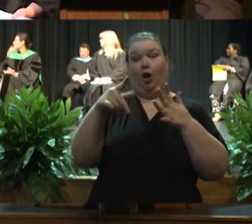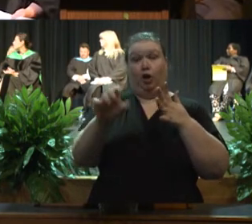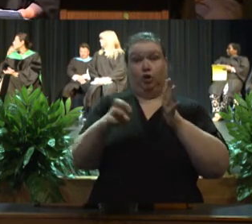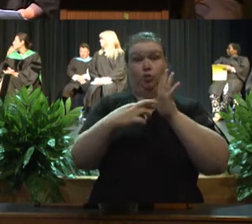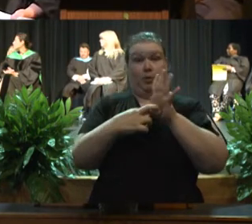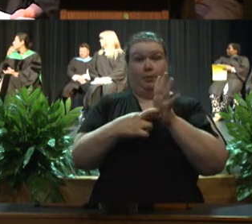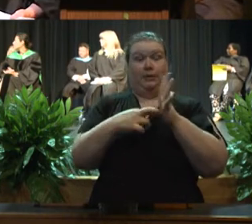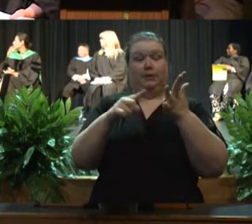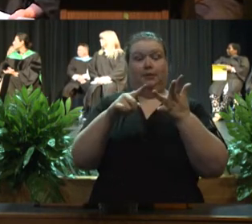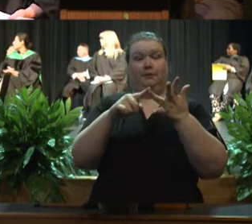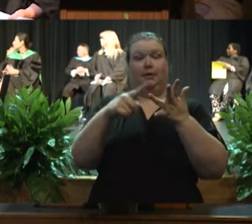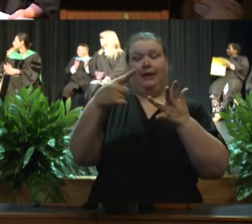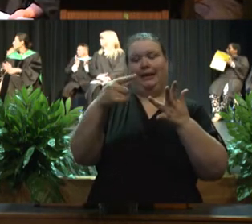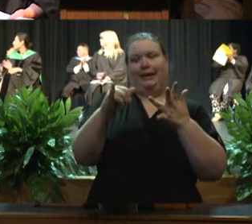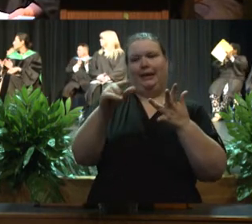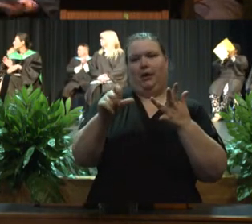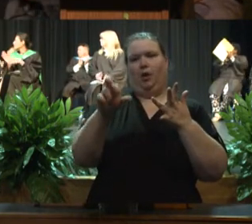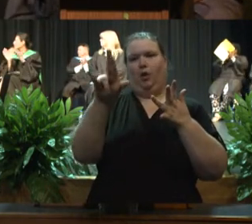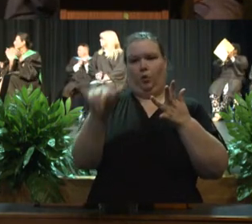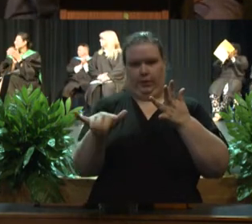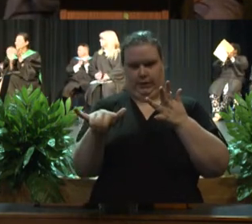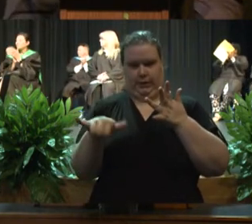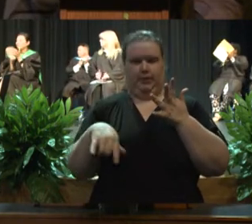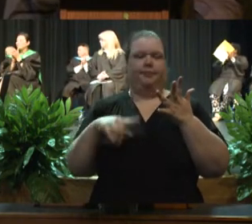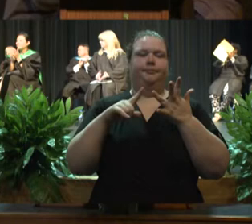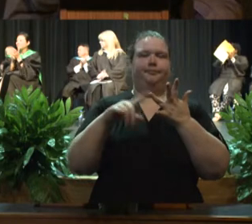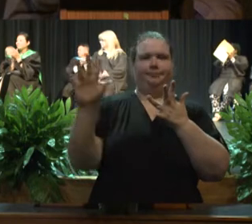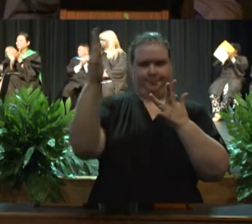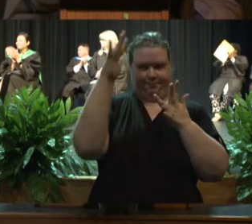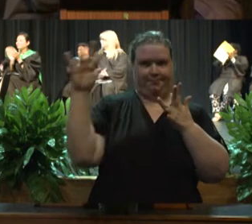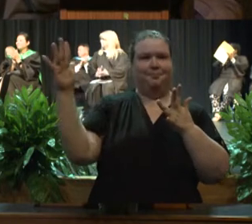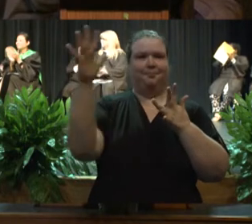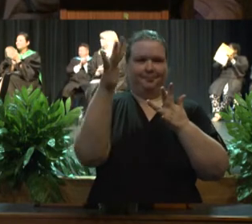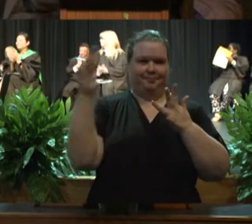At-large Representative Mr. Keith Guillory.